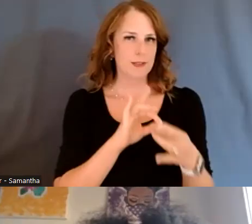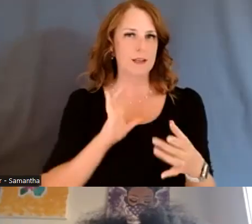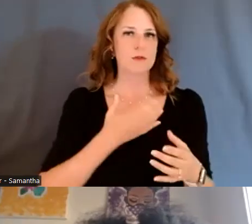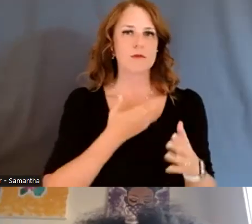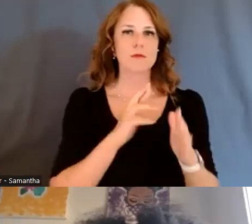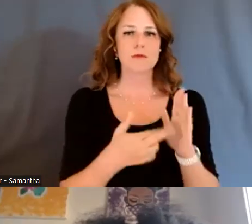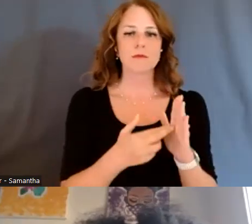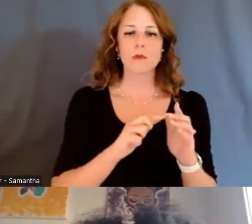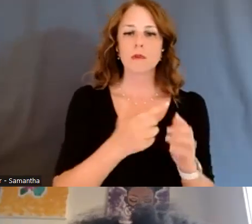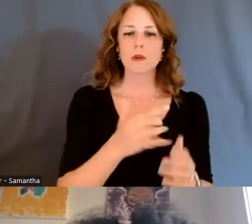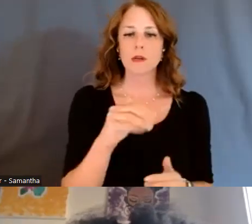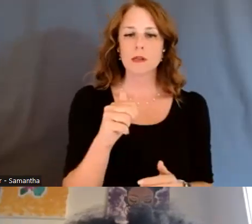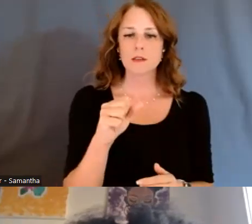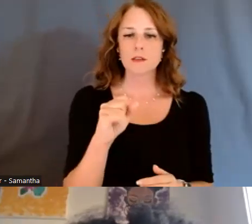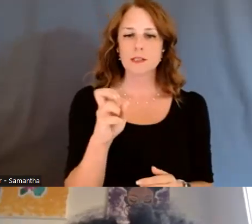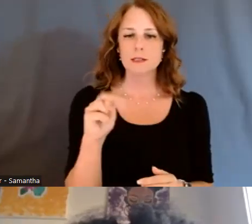Jason?